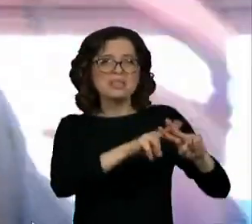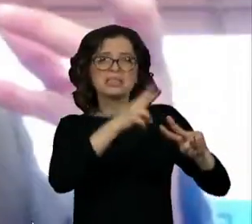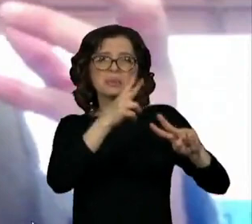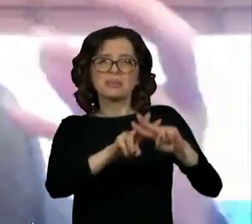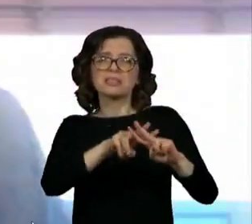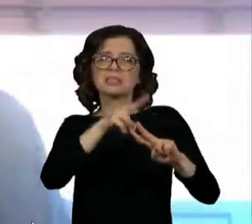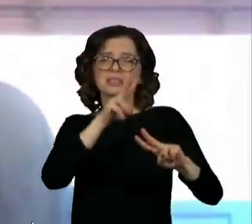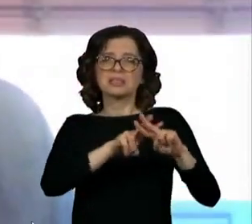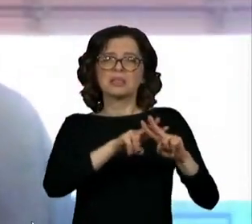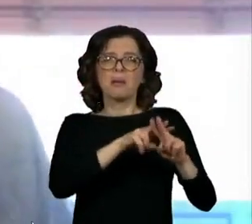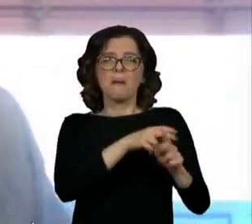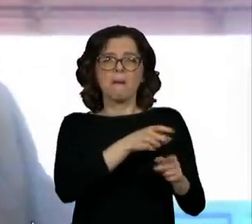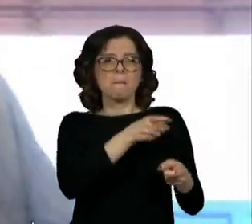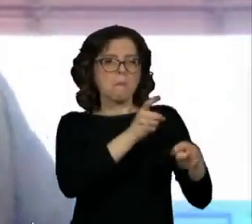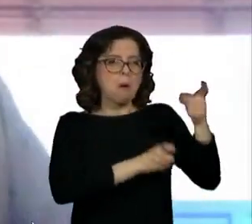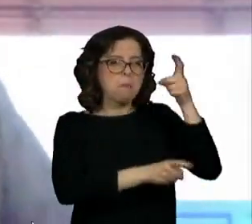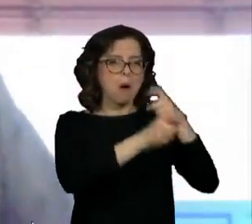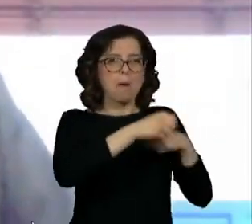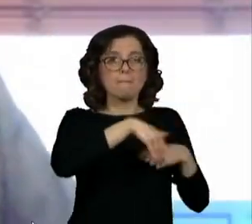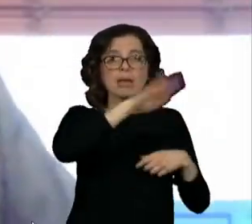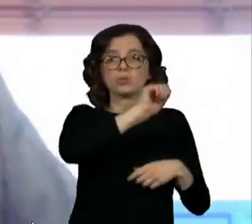that has killed more than Pinochet,